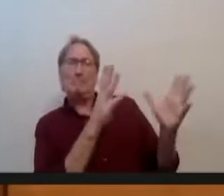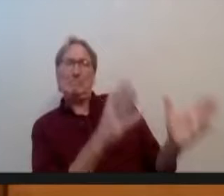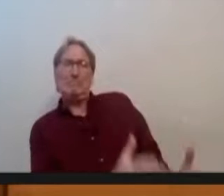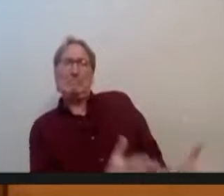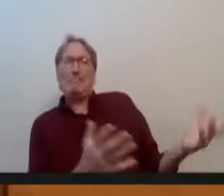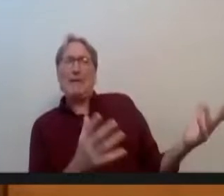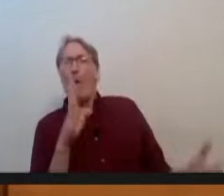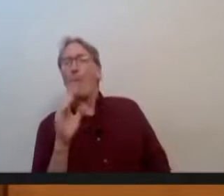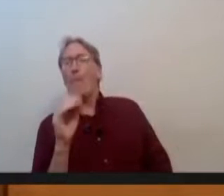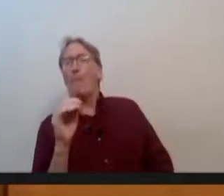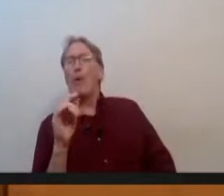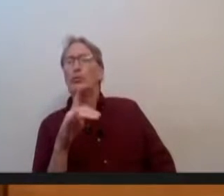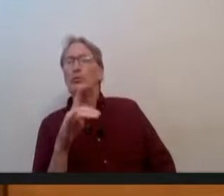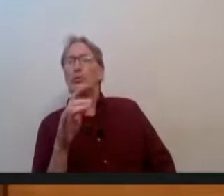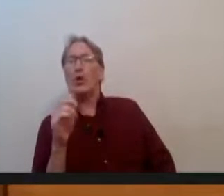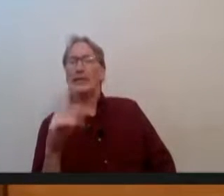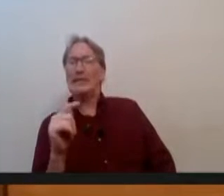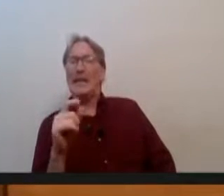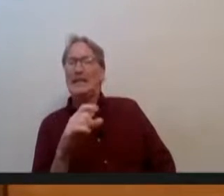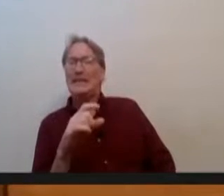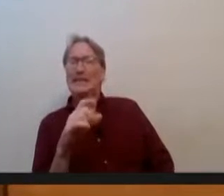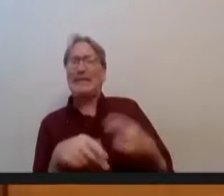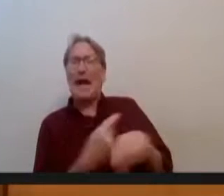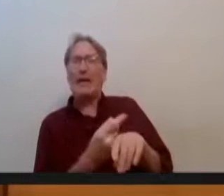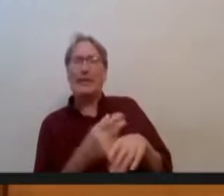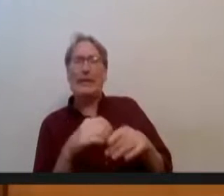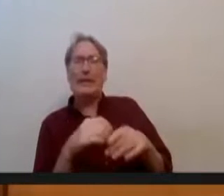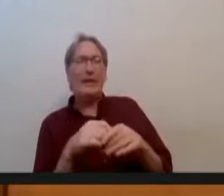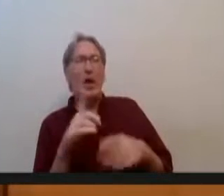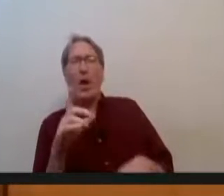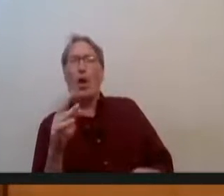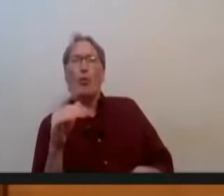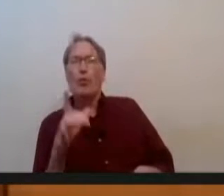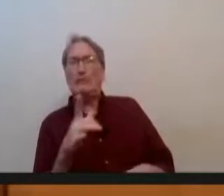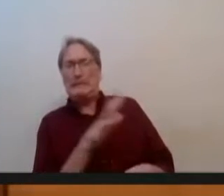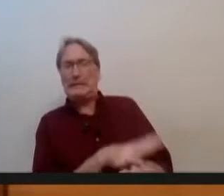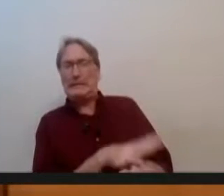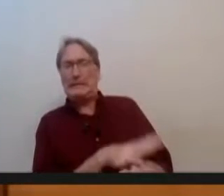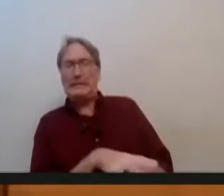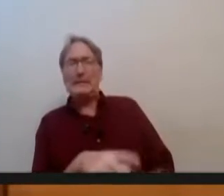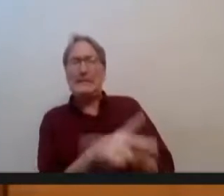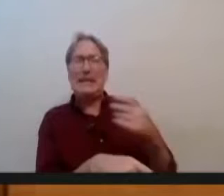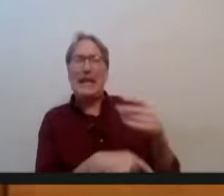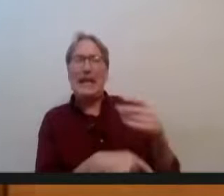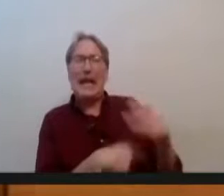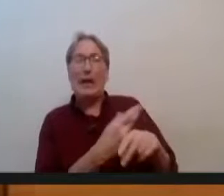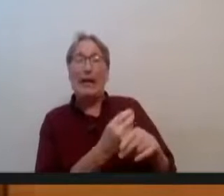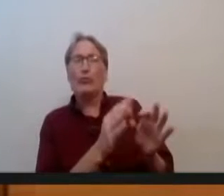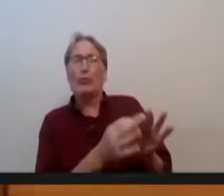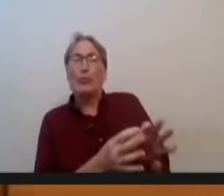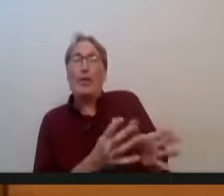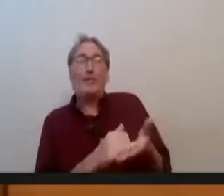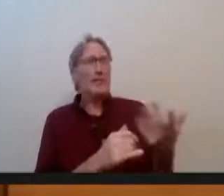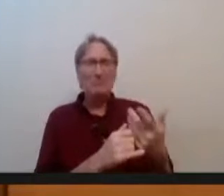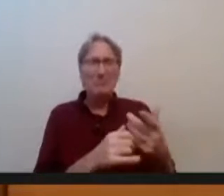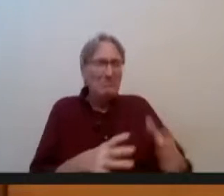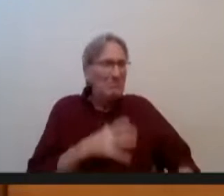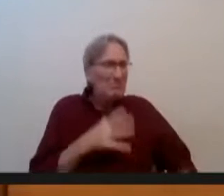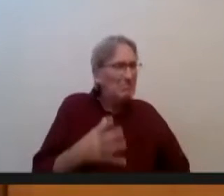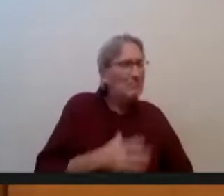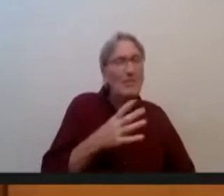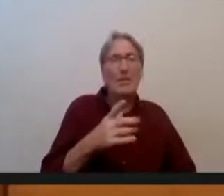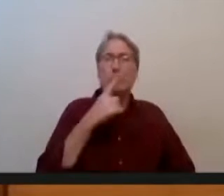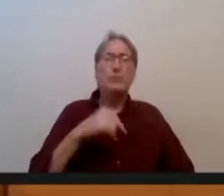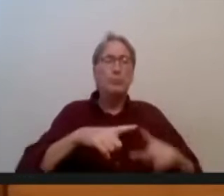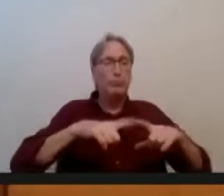architecture done in a vernacular, localized interpretation. Decorative brickwork is located in the central